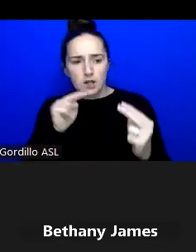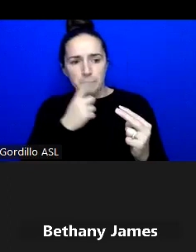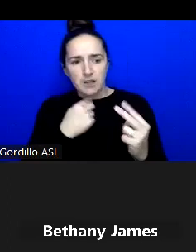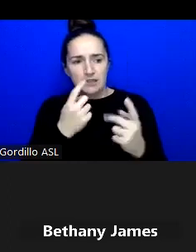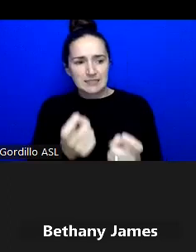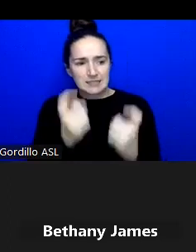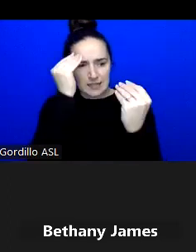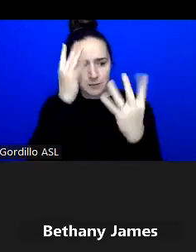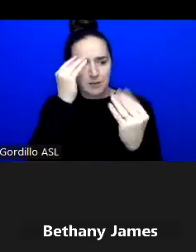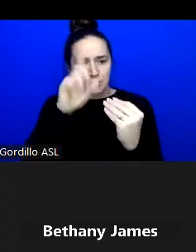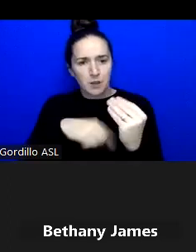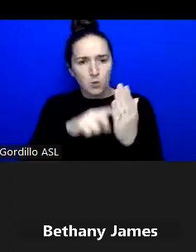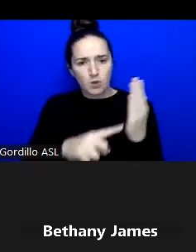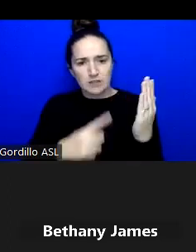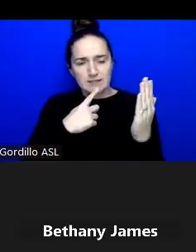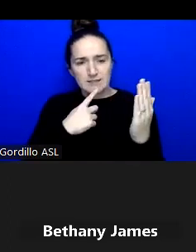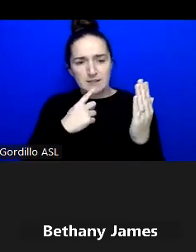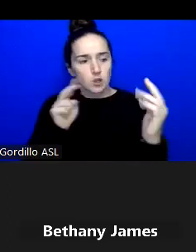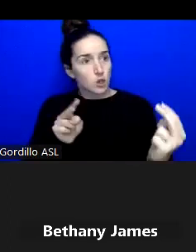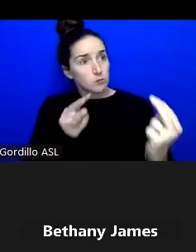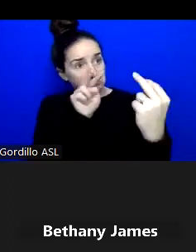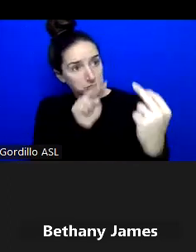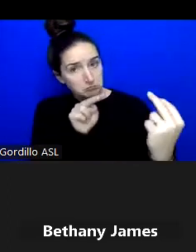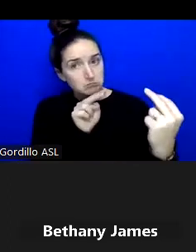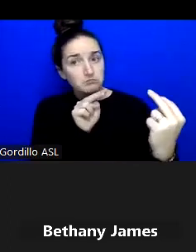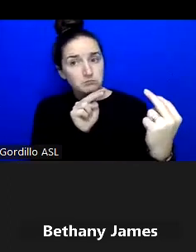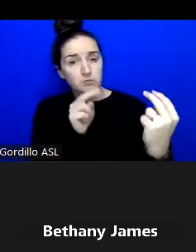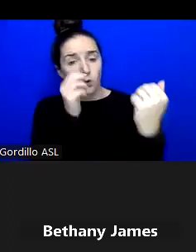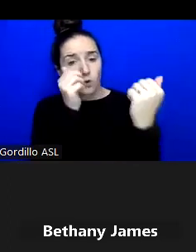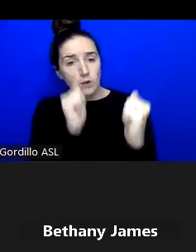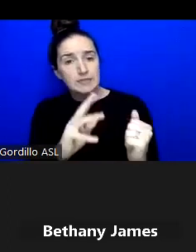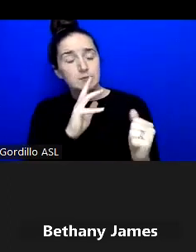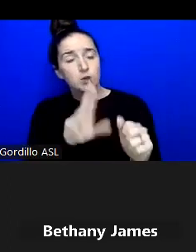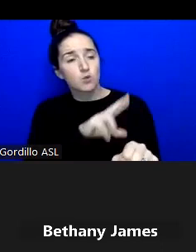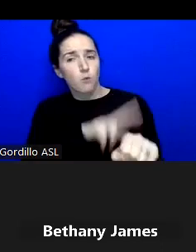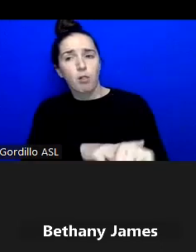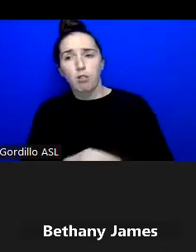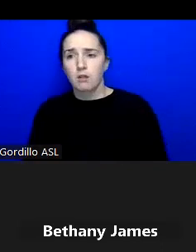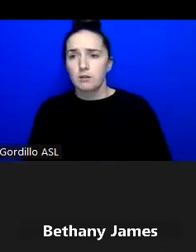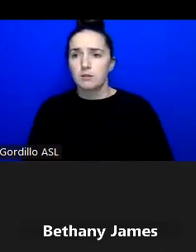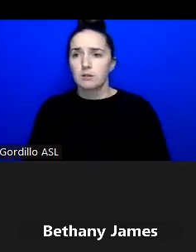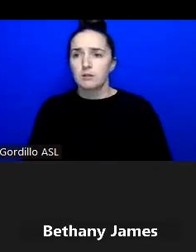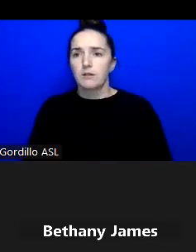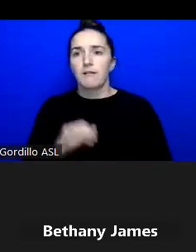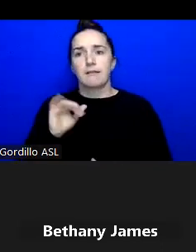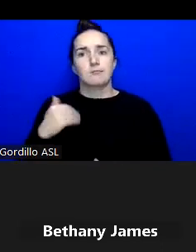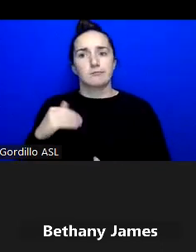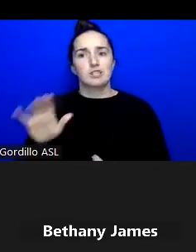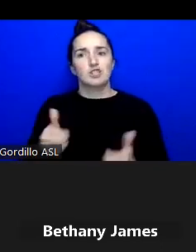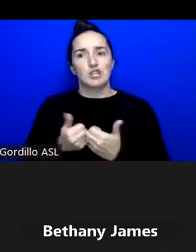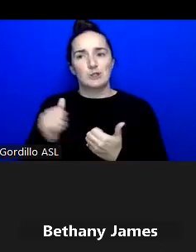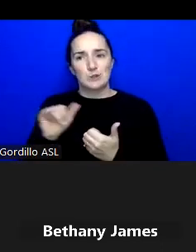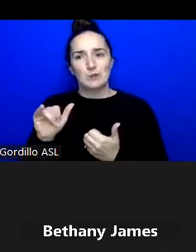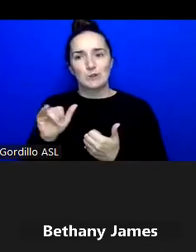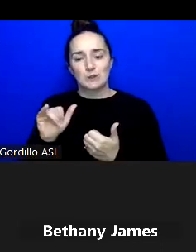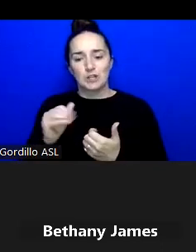So looking at somebody, facing that person, trying to speak normally. This is also one that's challenging. A good rate of